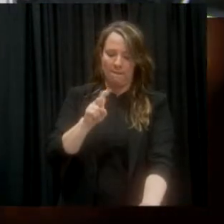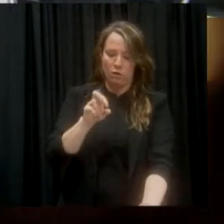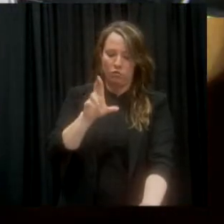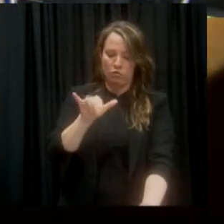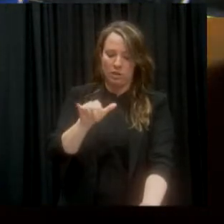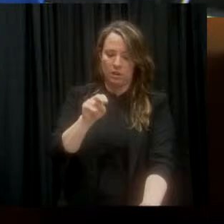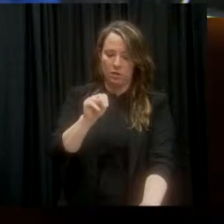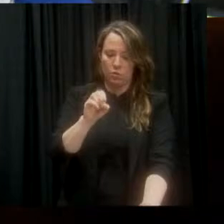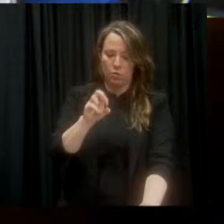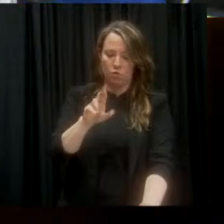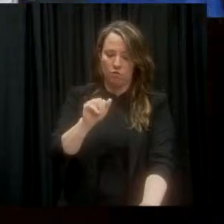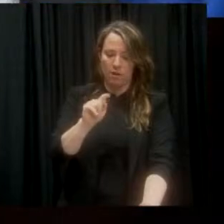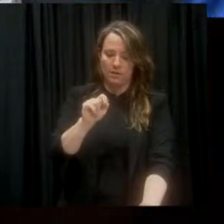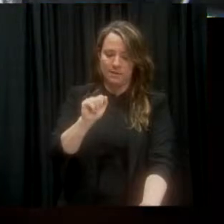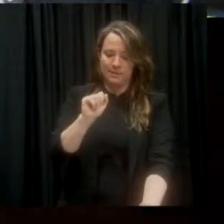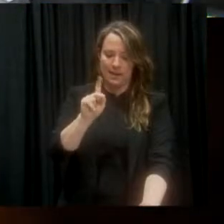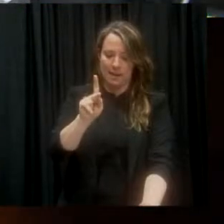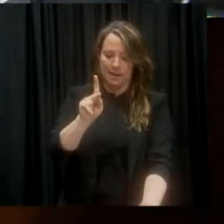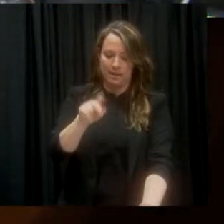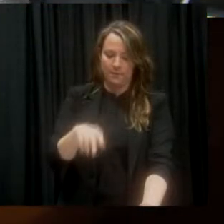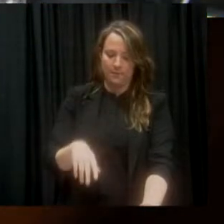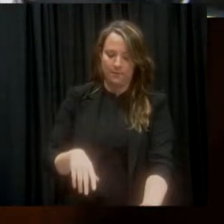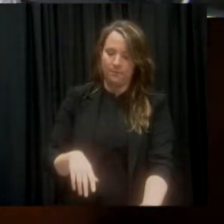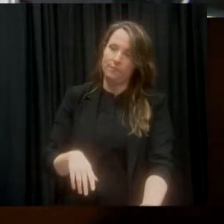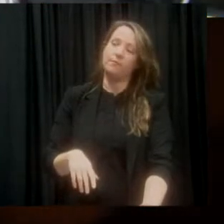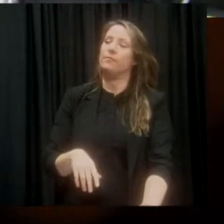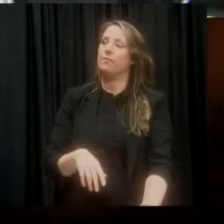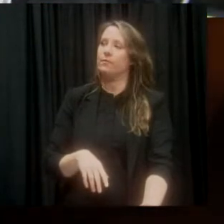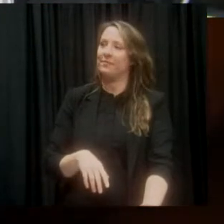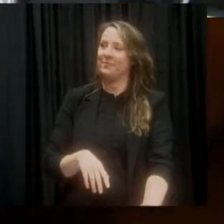Avery Noritak.